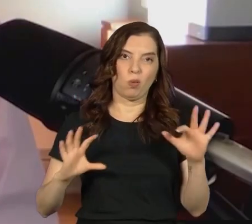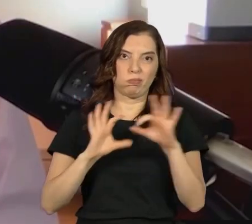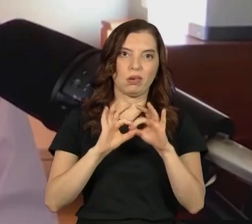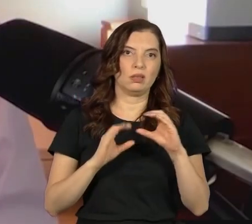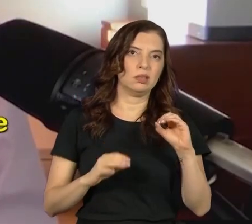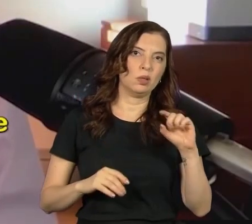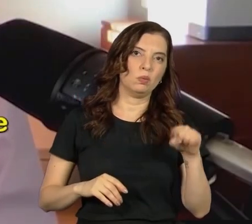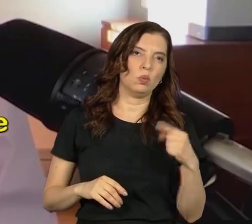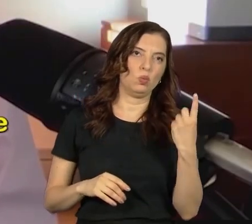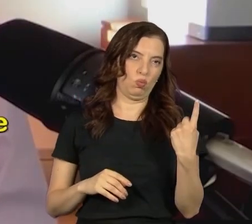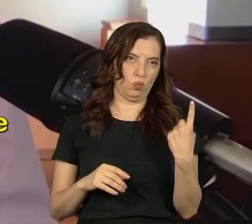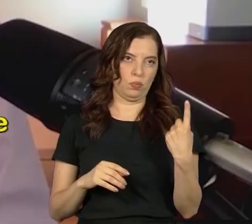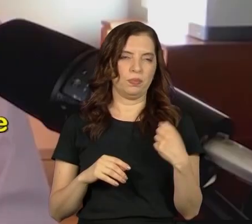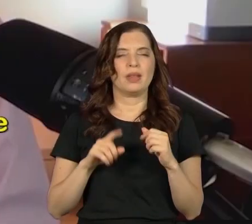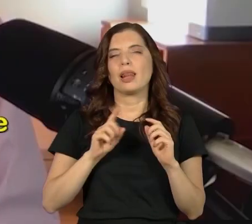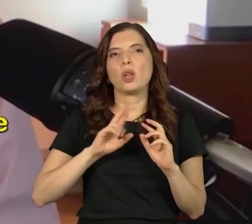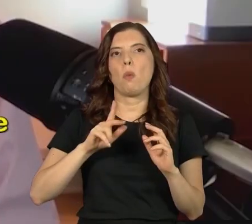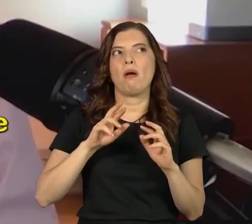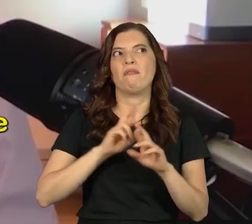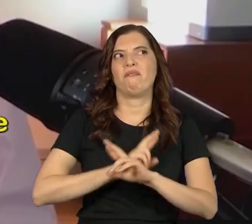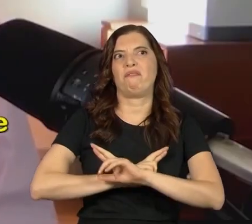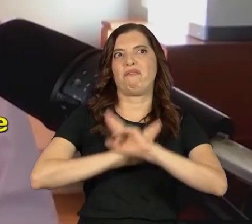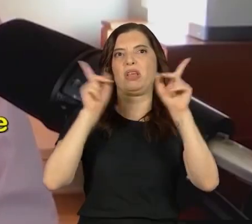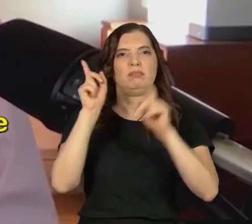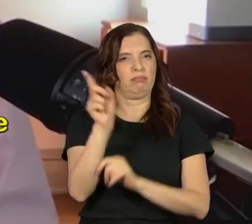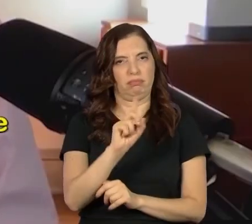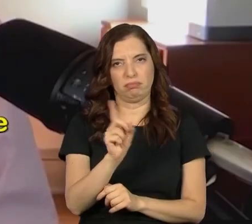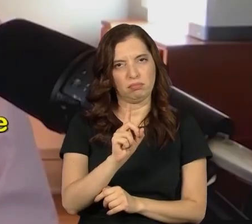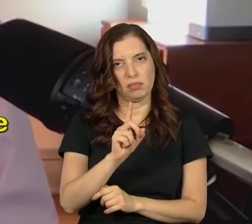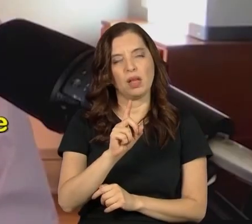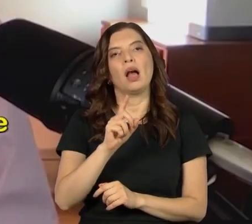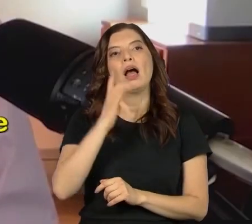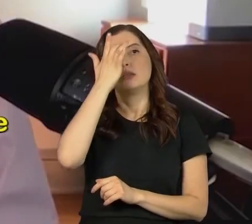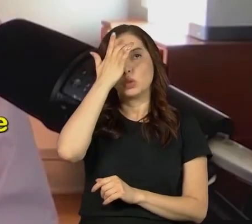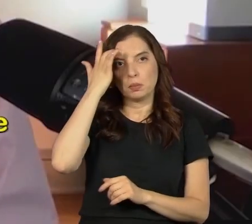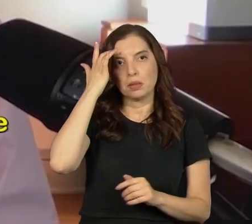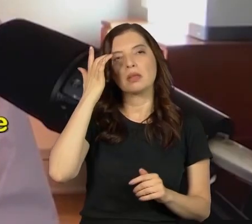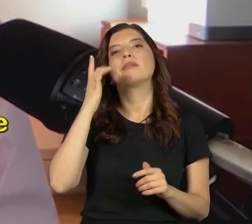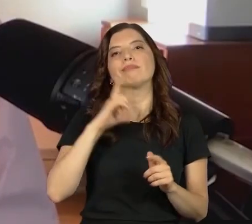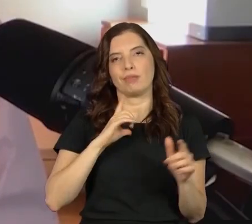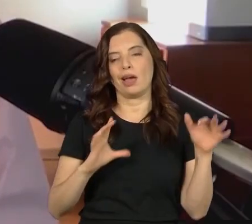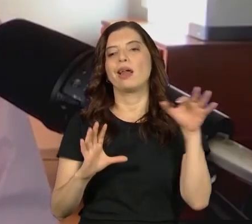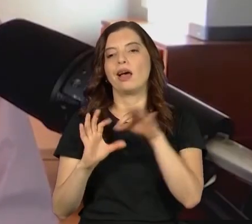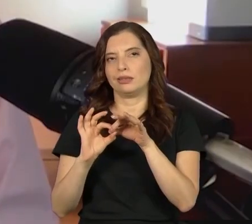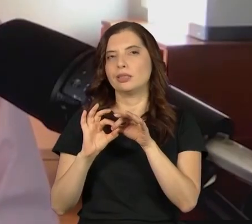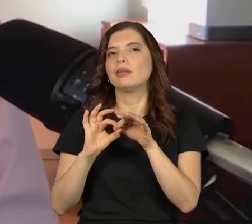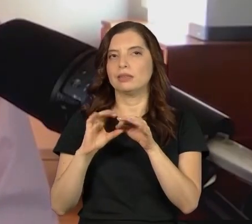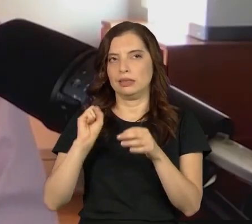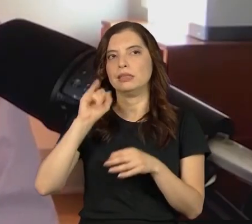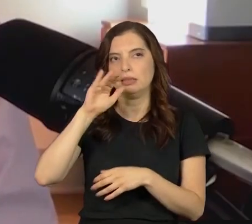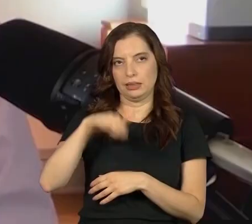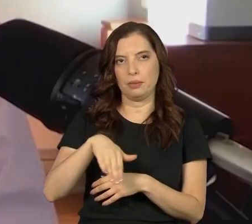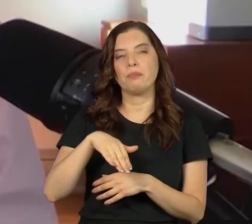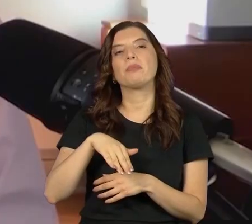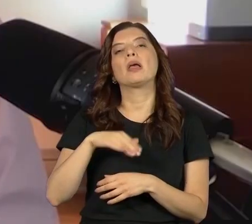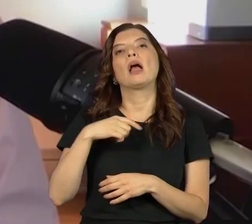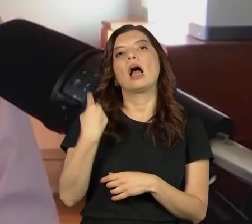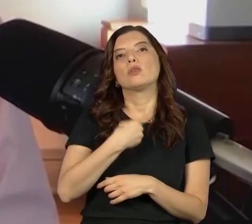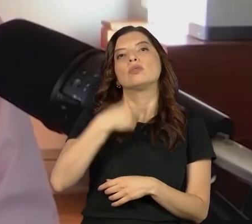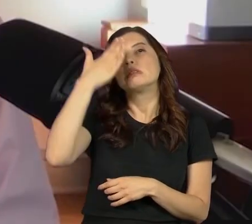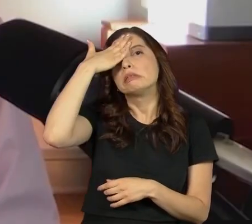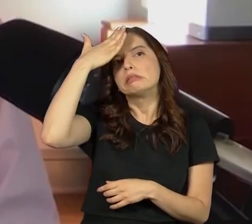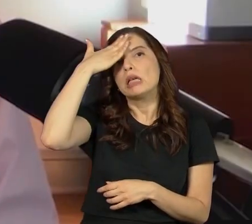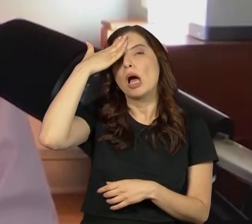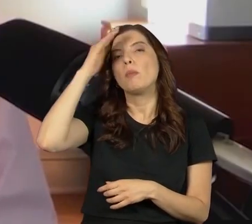correlation coefficient is 0.1, which is not uncommon in mental health effects, but it is relatively small. But here's the thing.